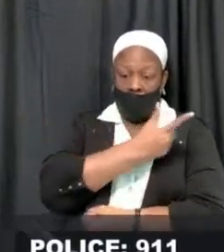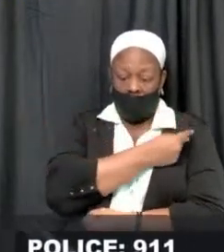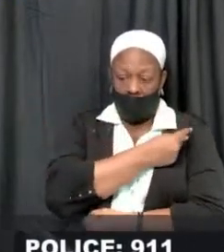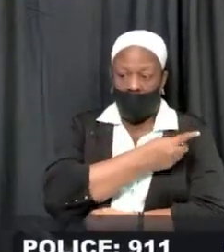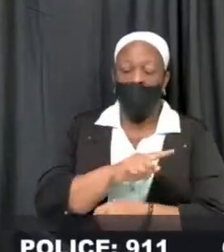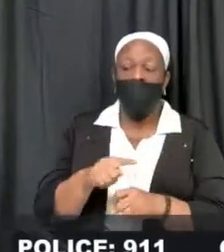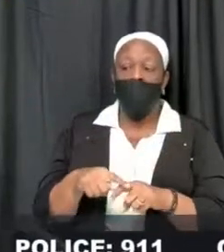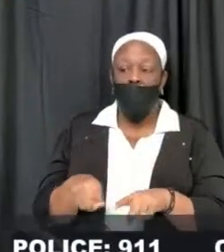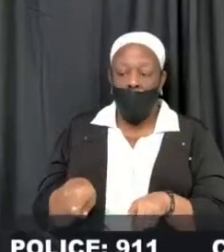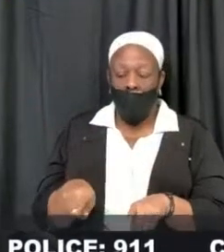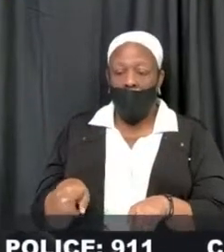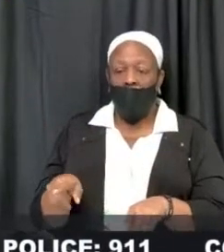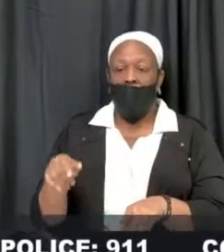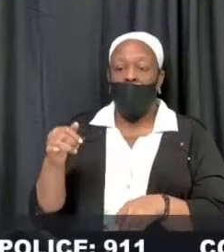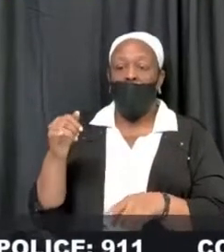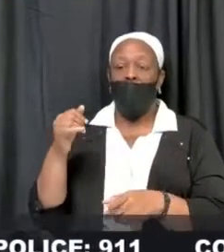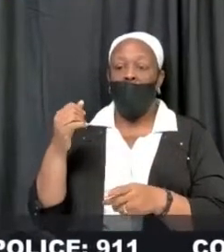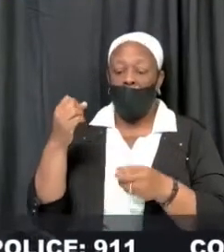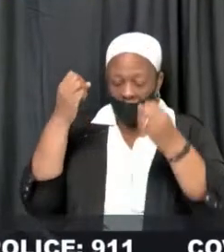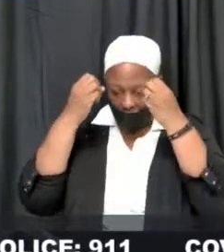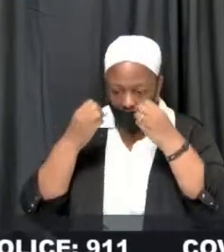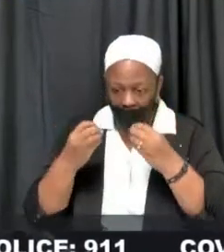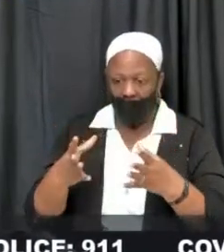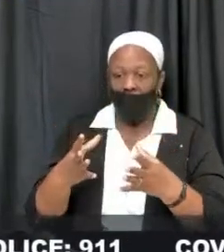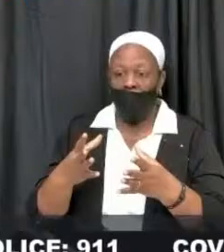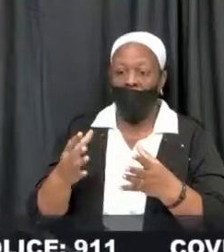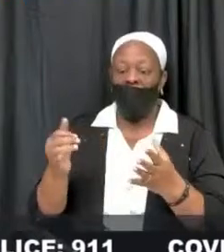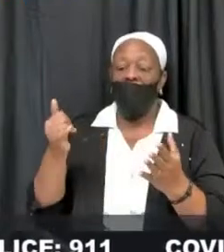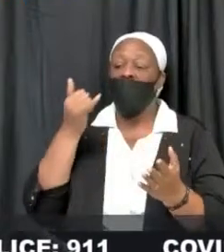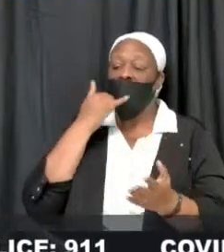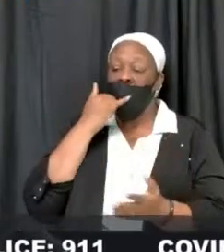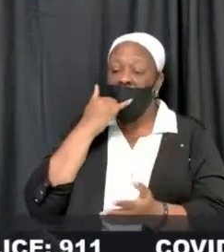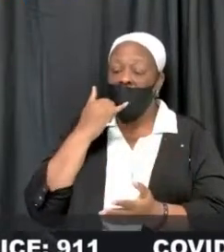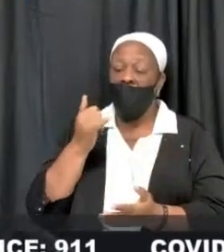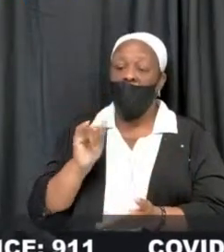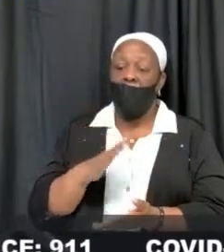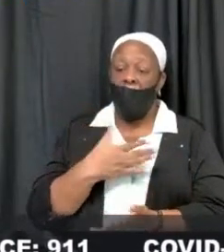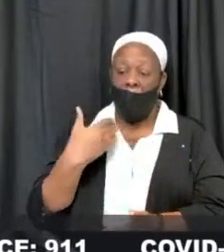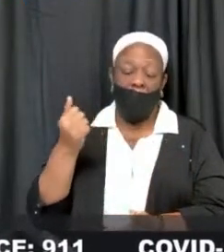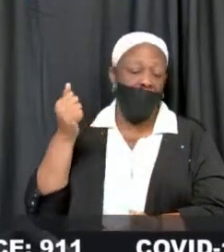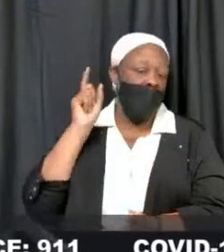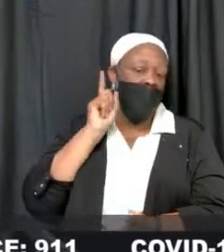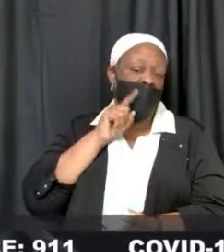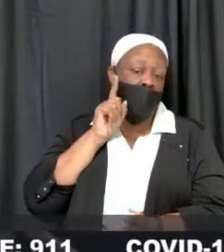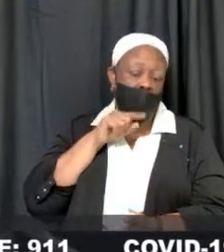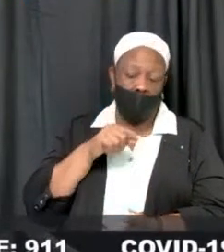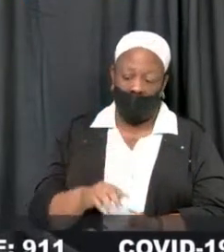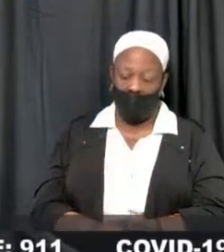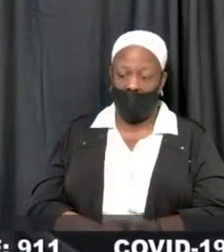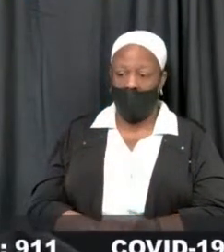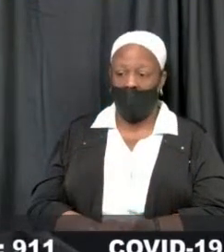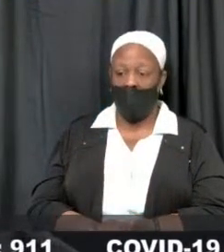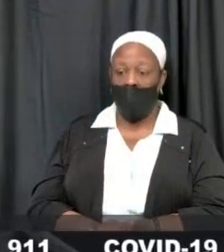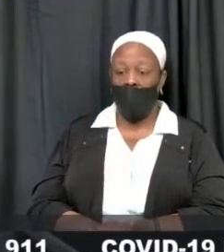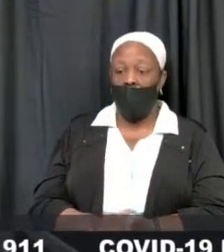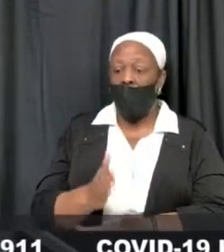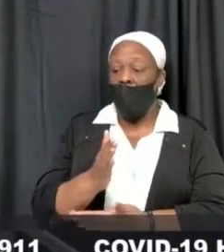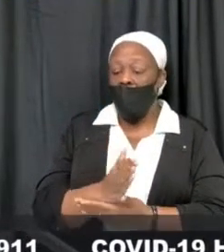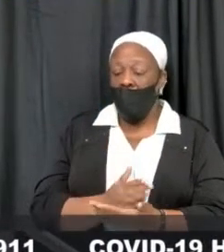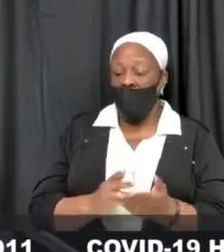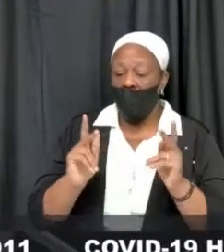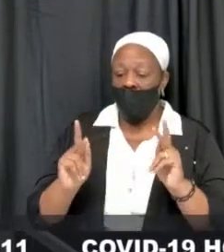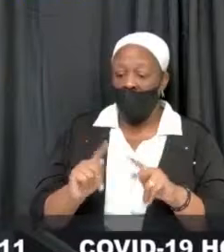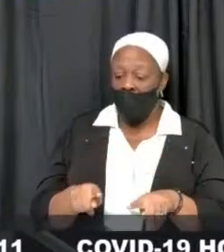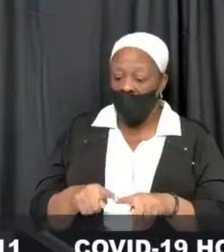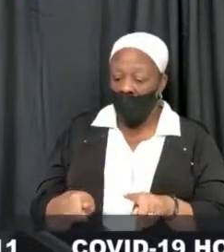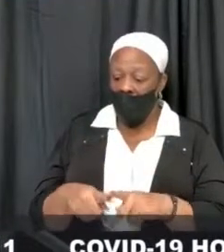most unfortunate that our local media houses should have attempted to disseminate this without